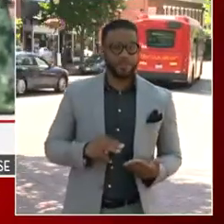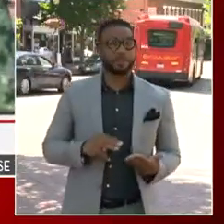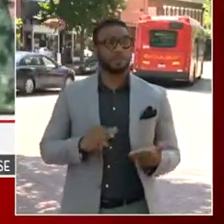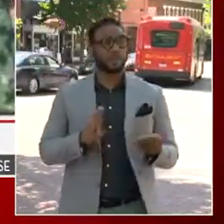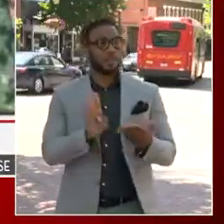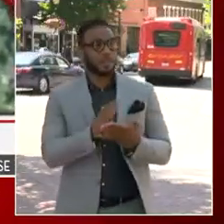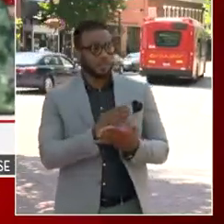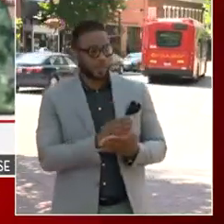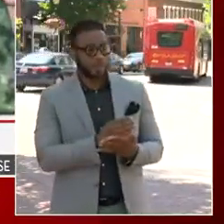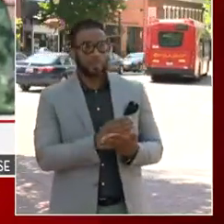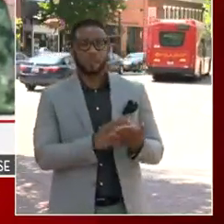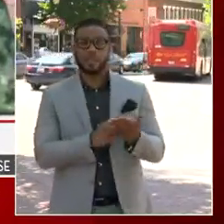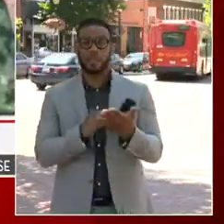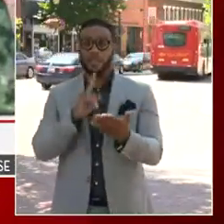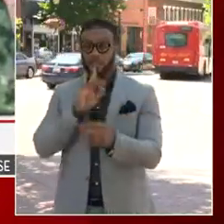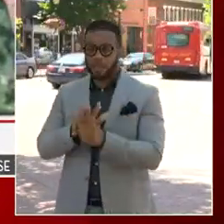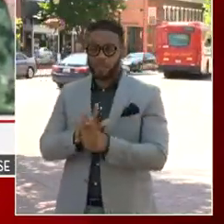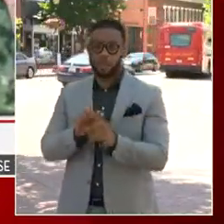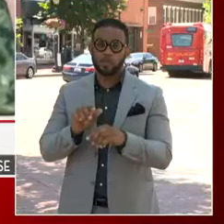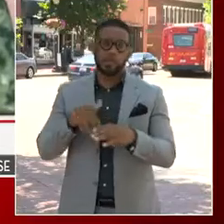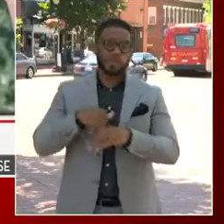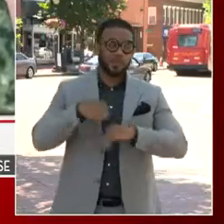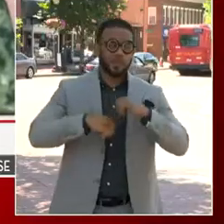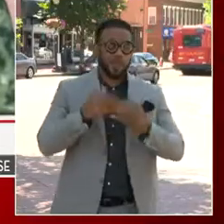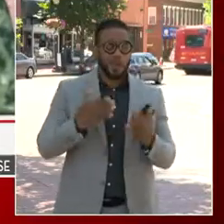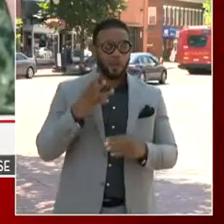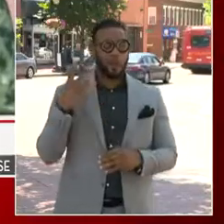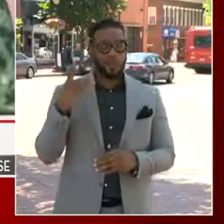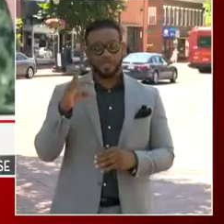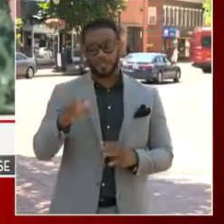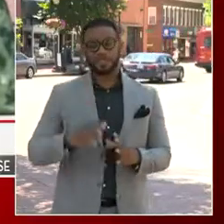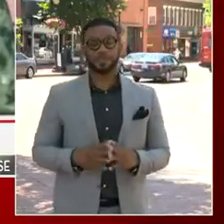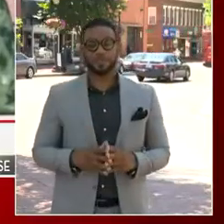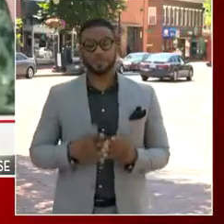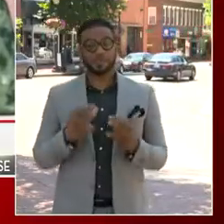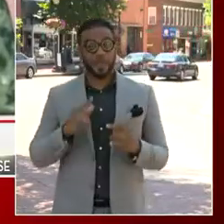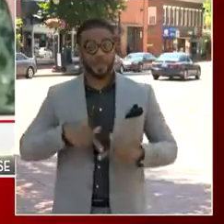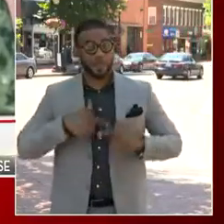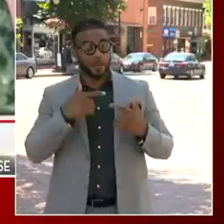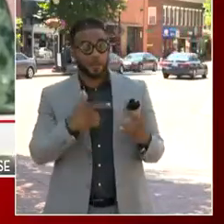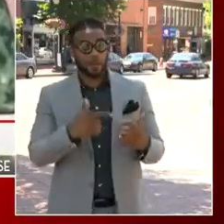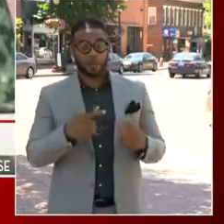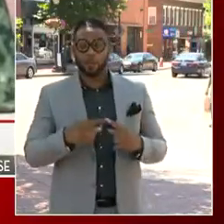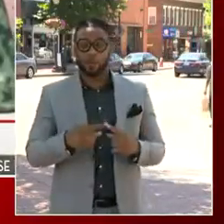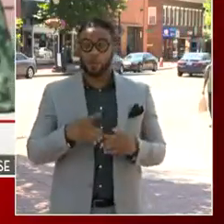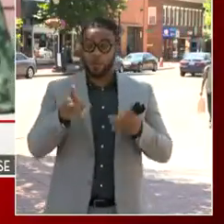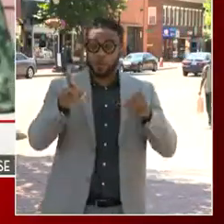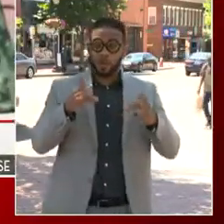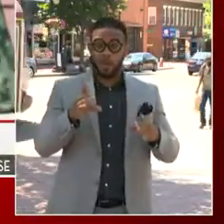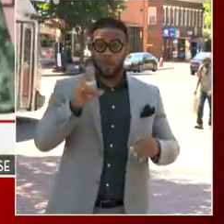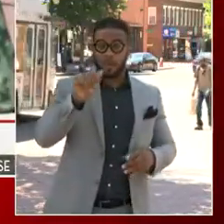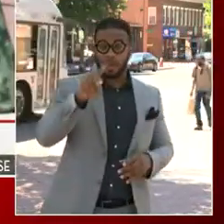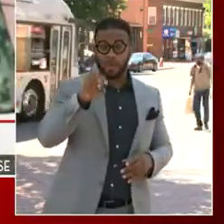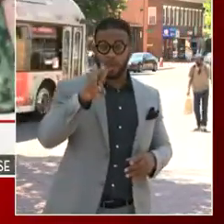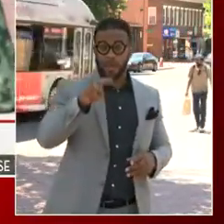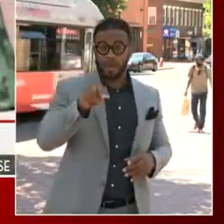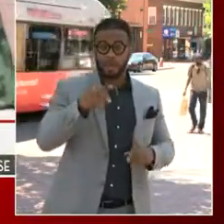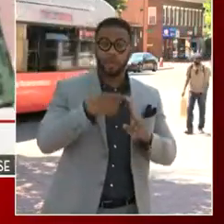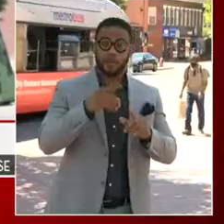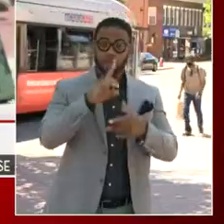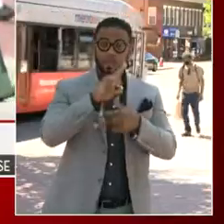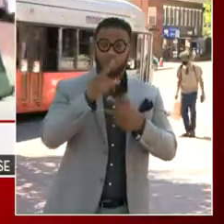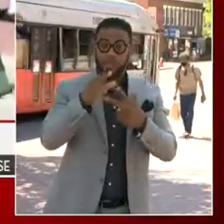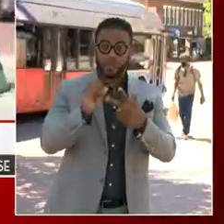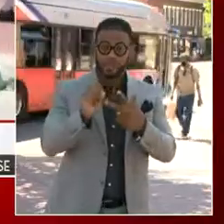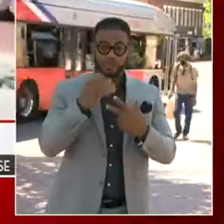Bowser's budget, and Mayor Bowser's commitment to infrastructure here in Washington, D.C. And now I want to turn this over to Director Anderson from DGS.